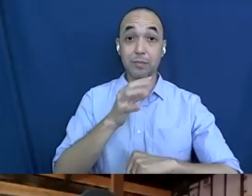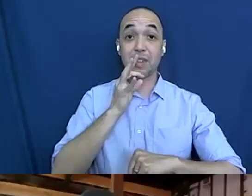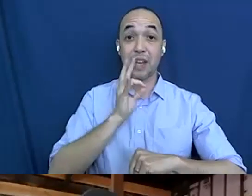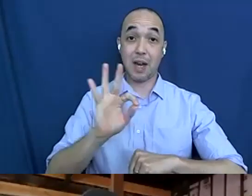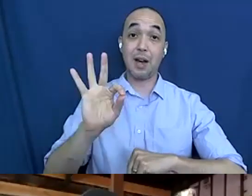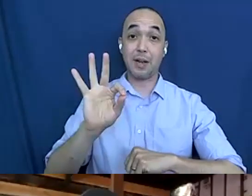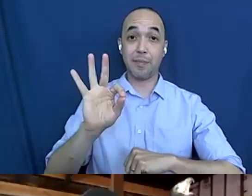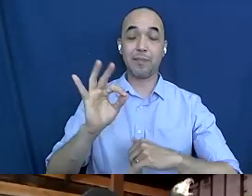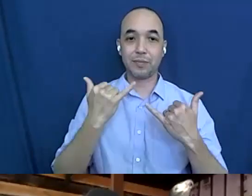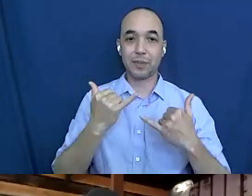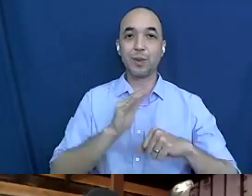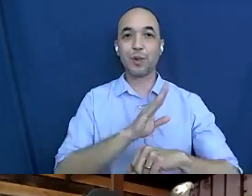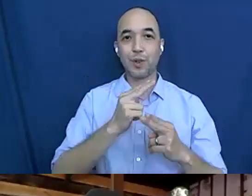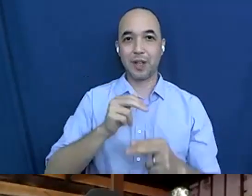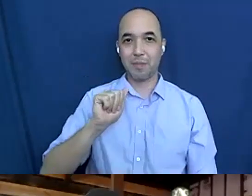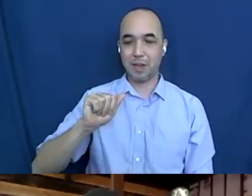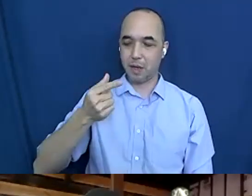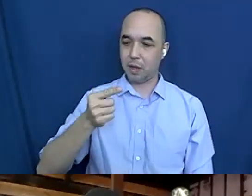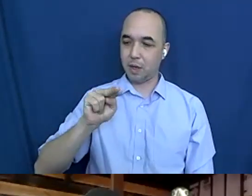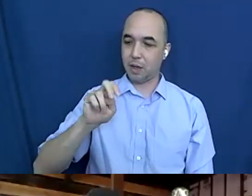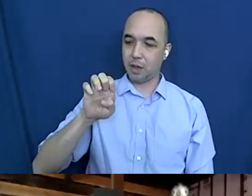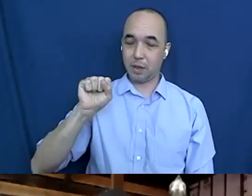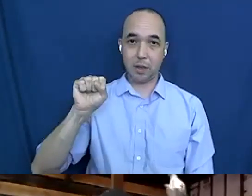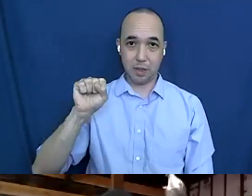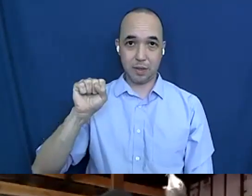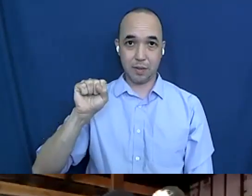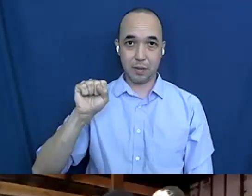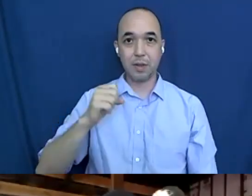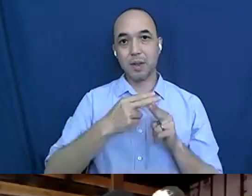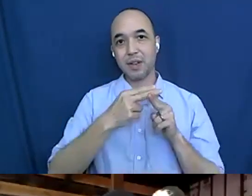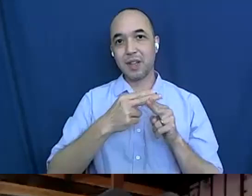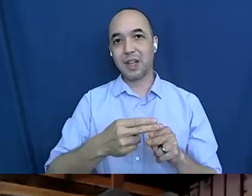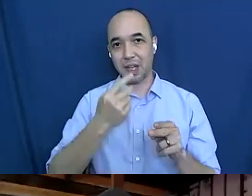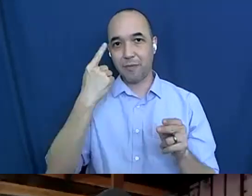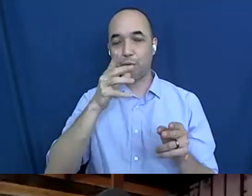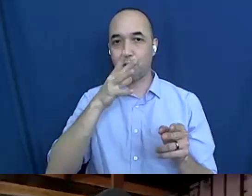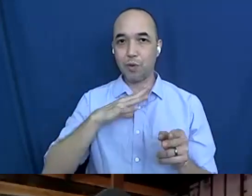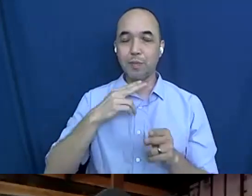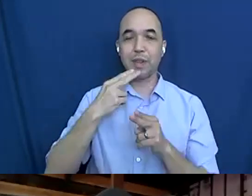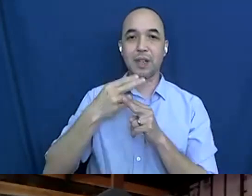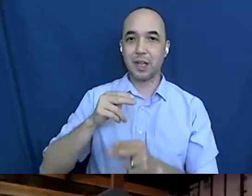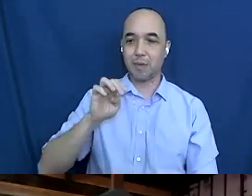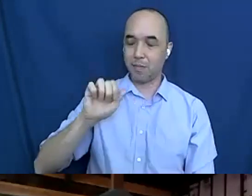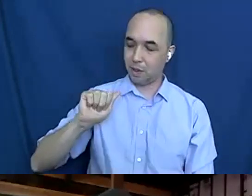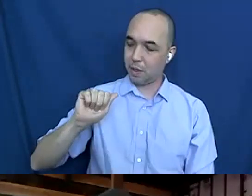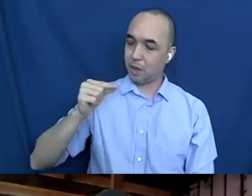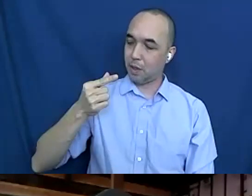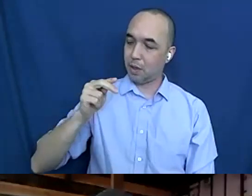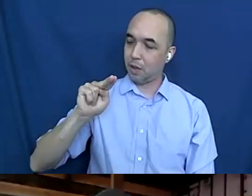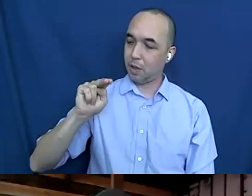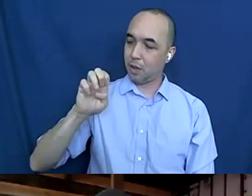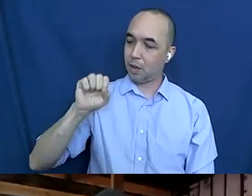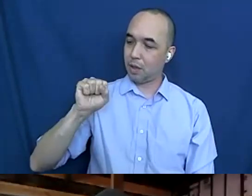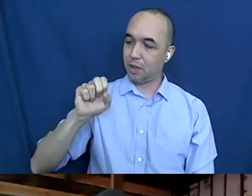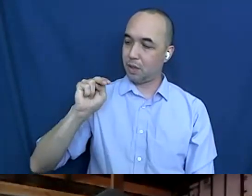9 years old now. Her name is Agnes. She's actually named after a lady named Agnes Nixon, who used to write the soap